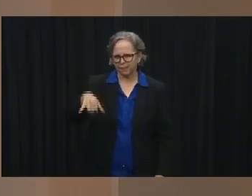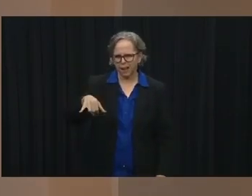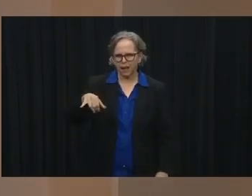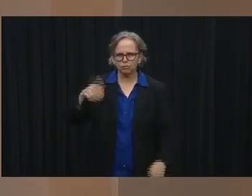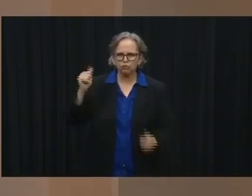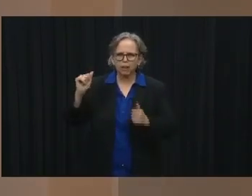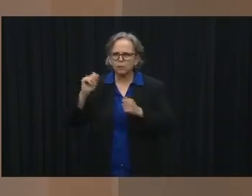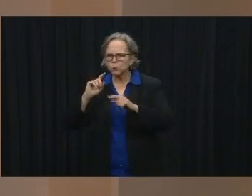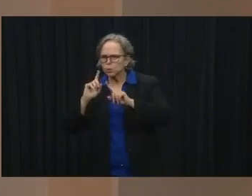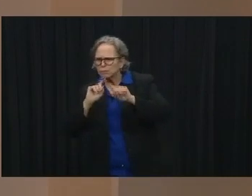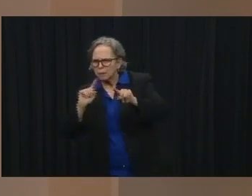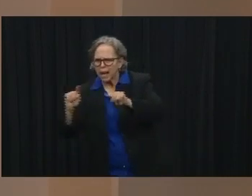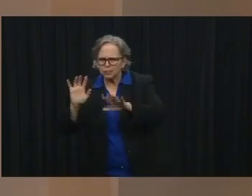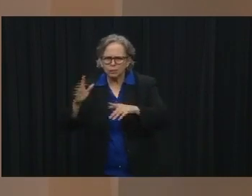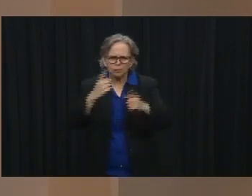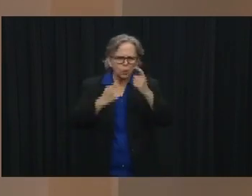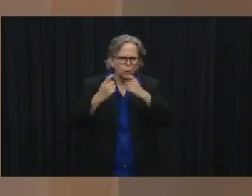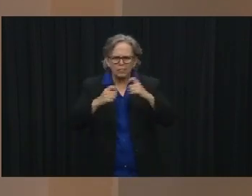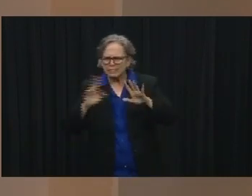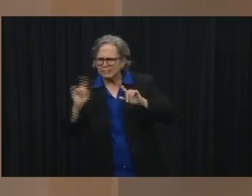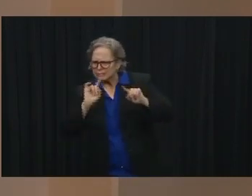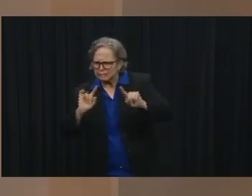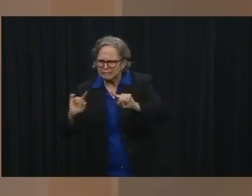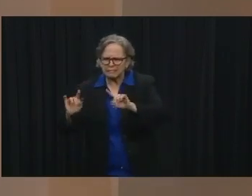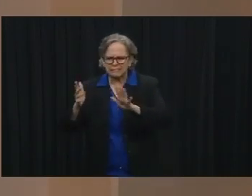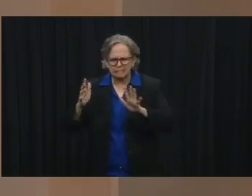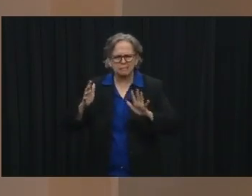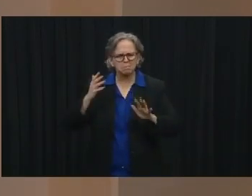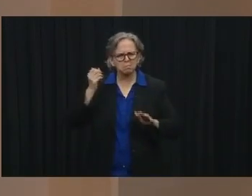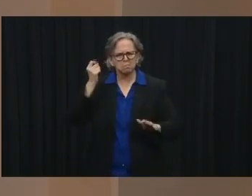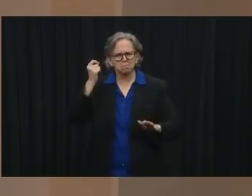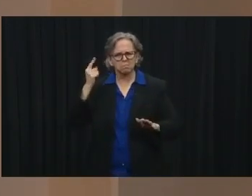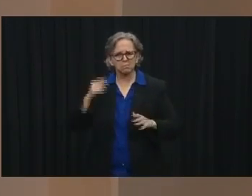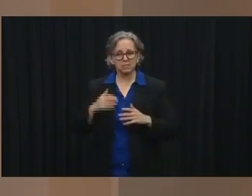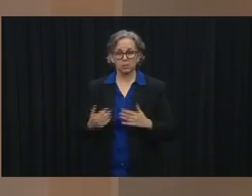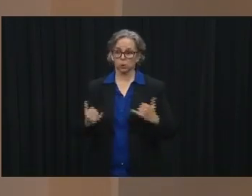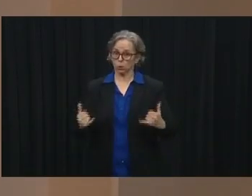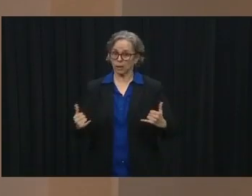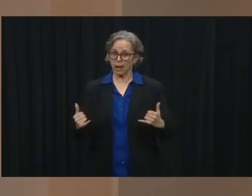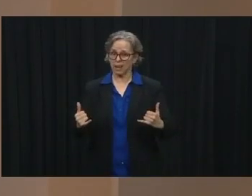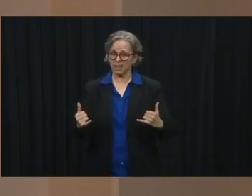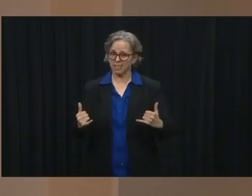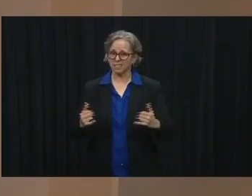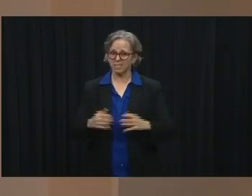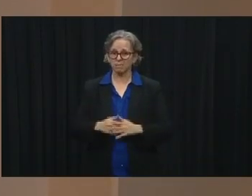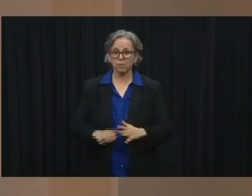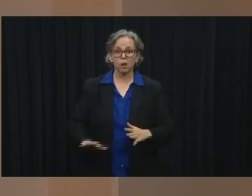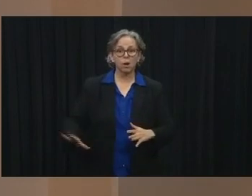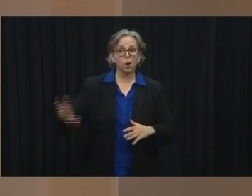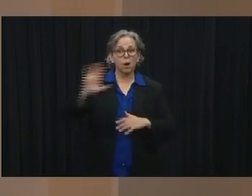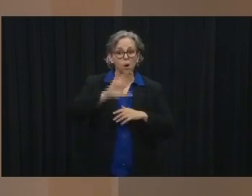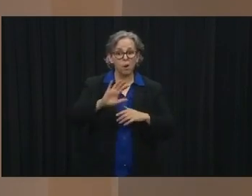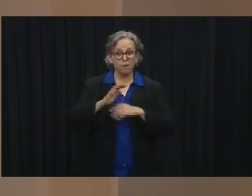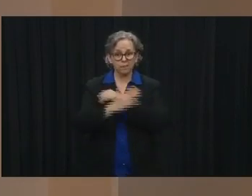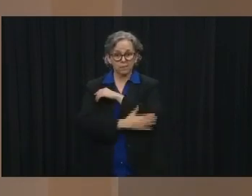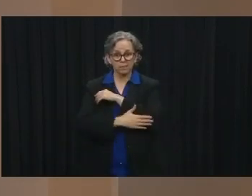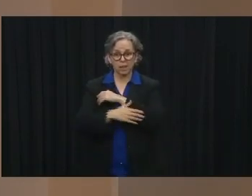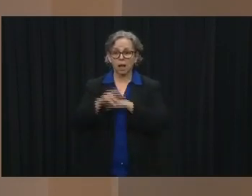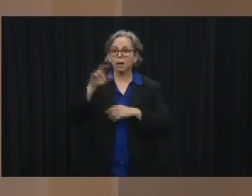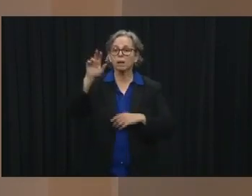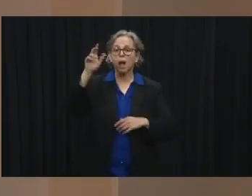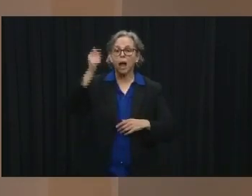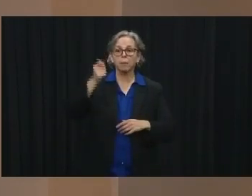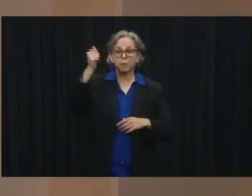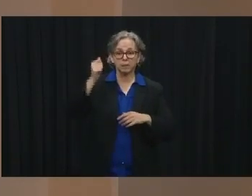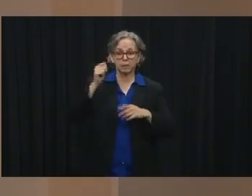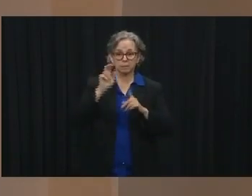that today it was released, the unemployment claims nationwide. Give you a little window into what we're talking about here in